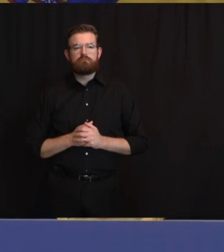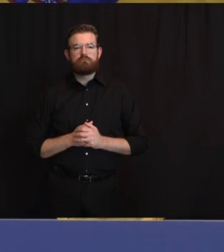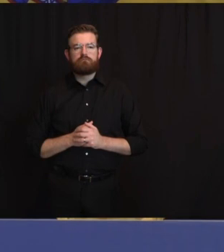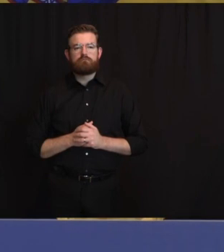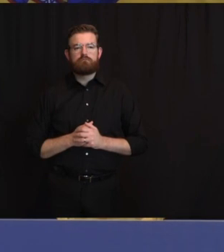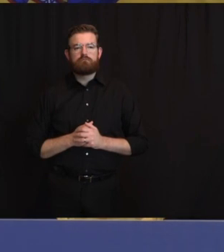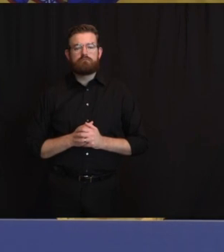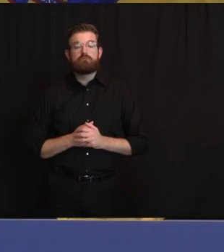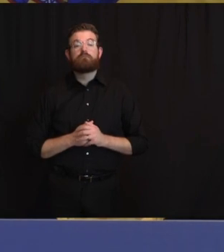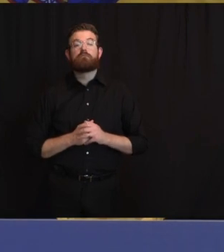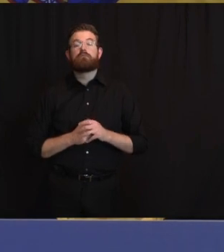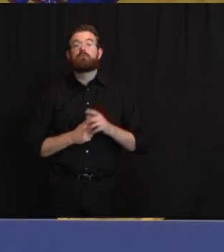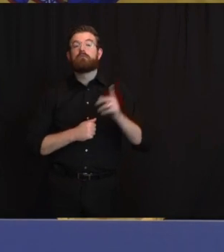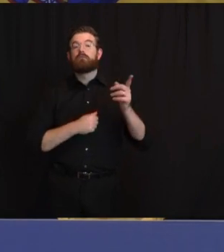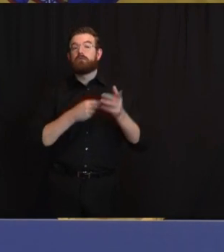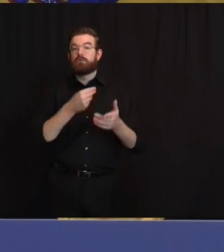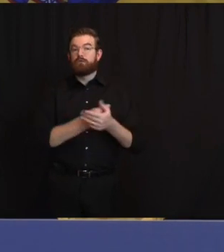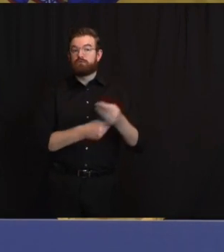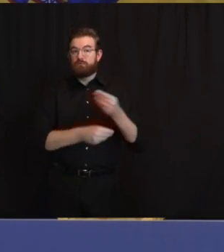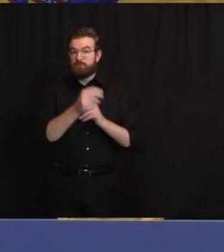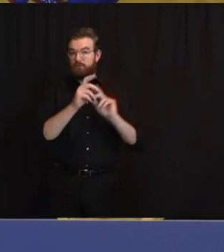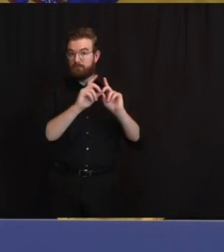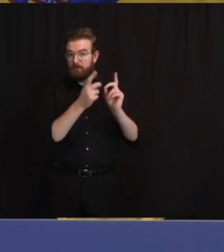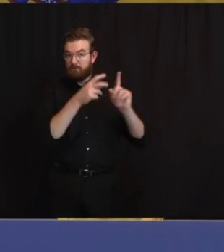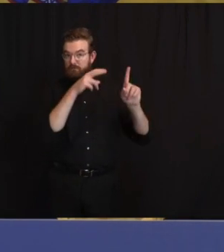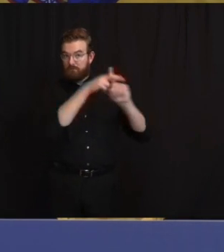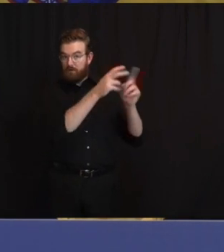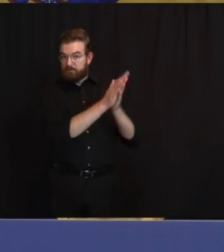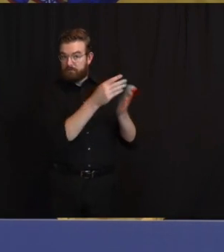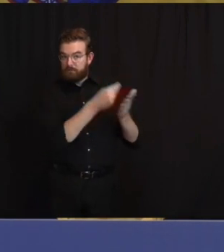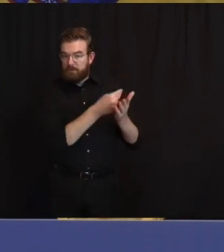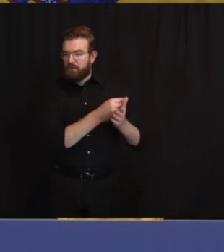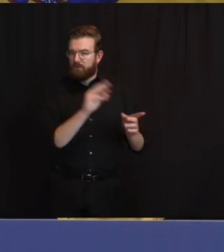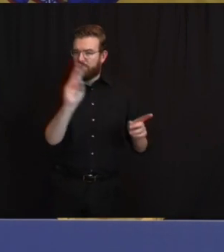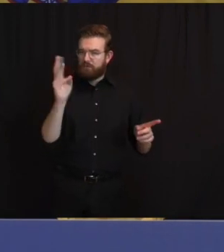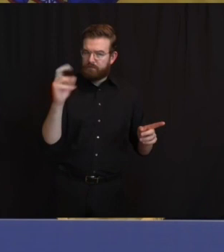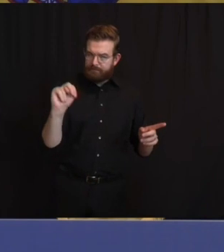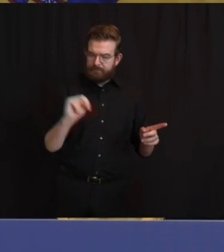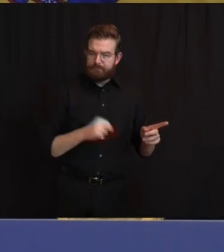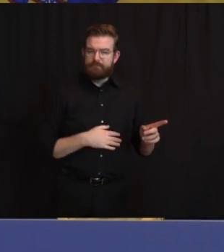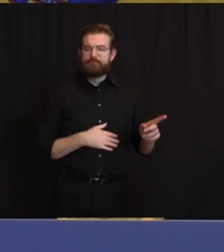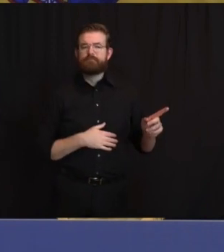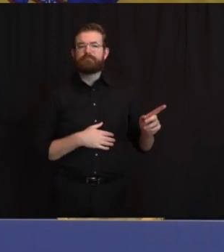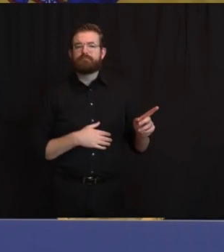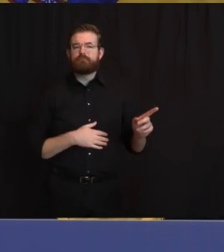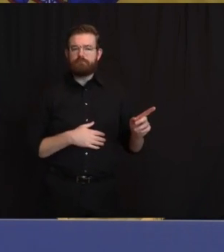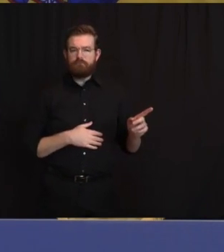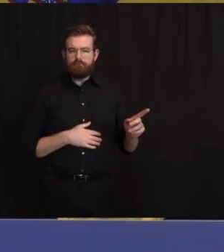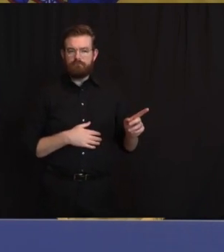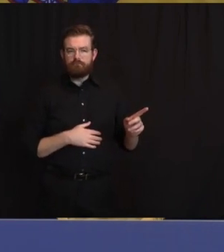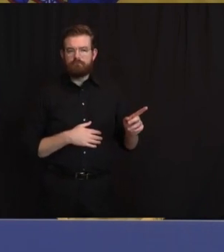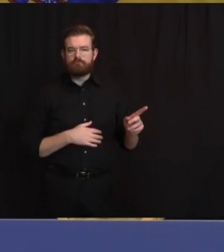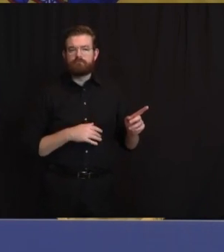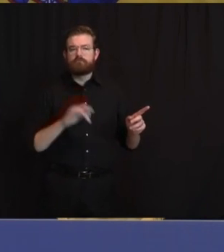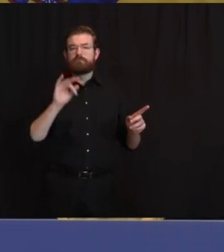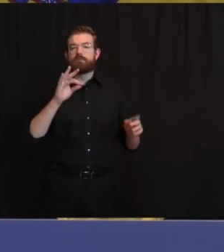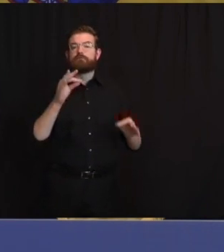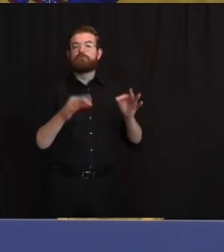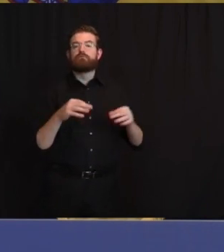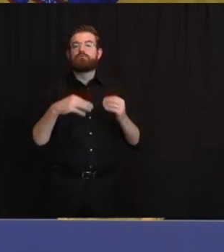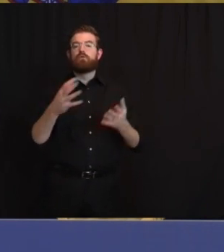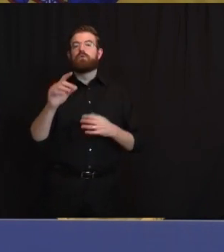through? Do you still plan to go forward with that, even if, say, the court issues like a TRO or a permanent block of